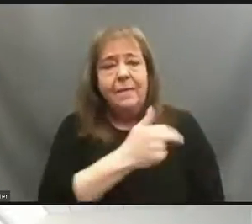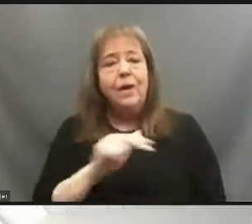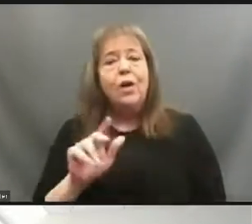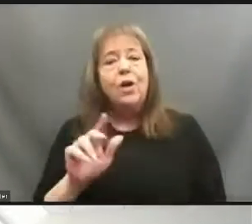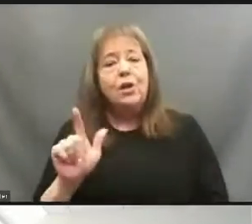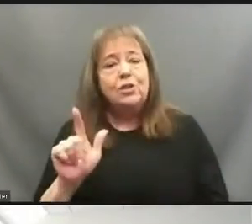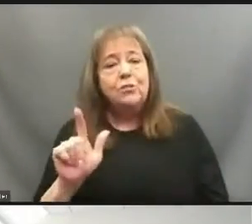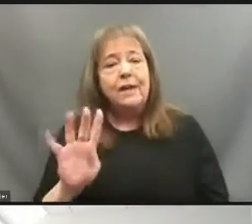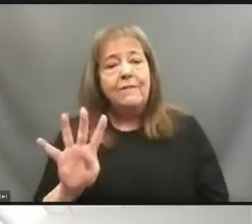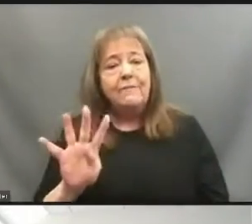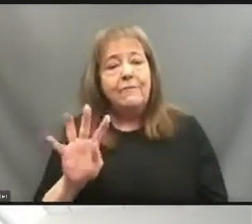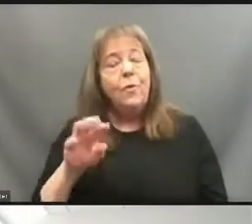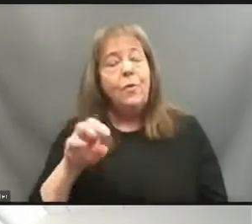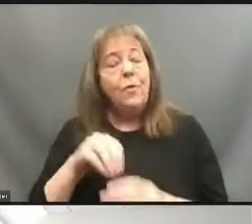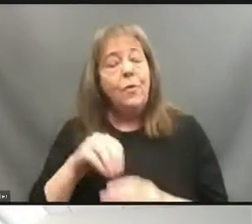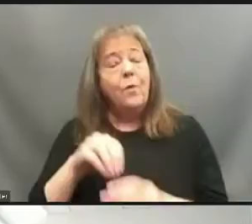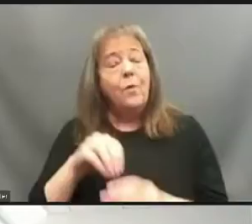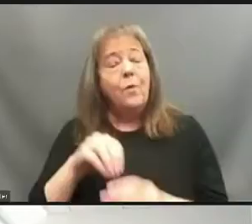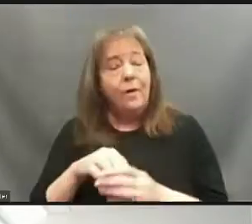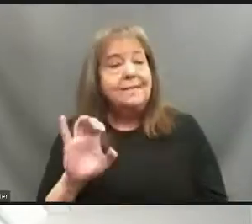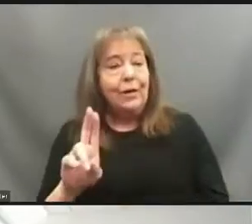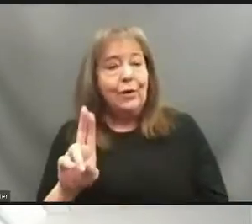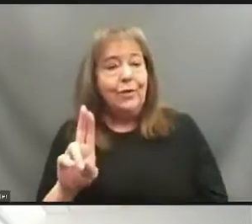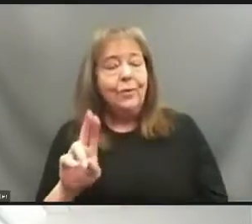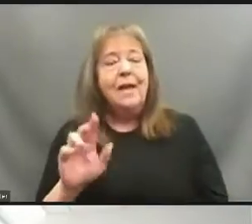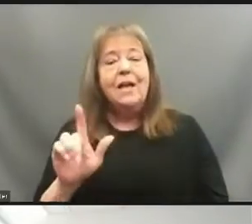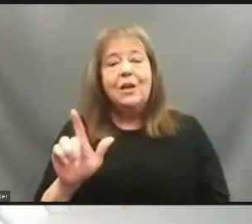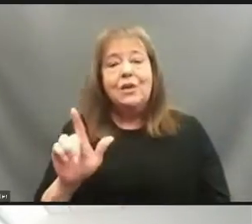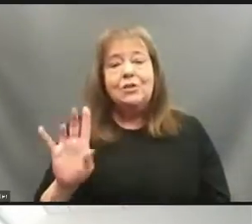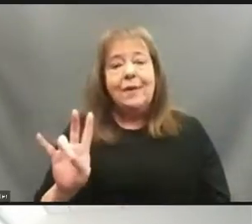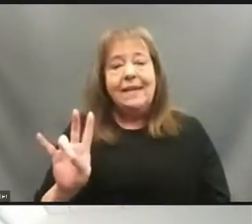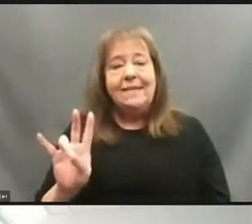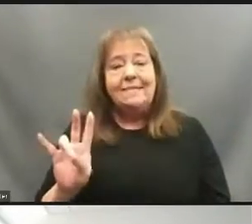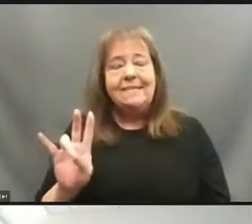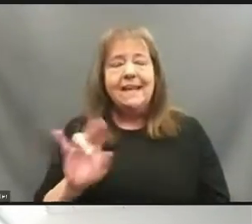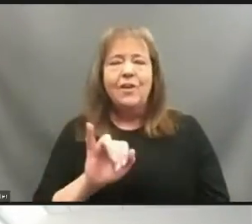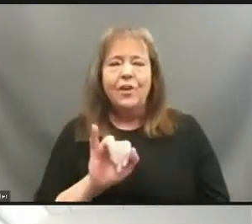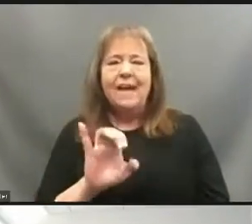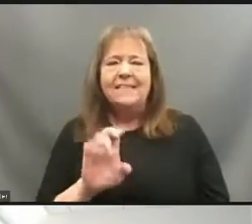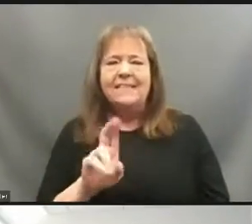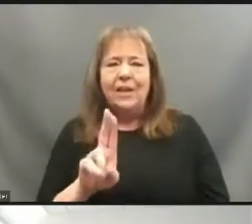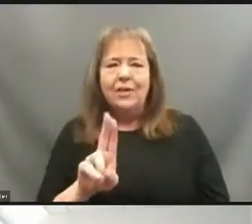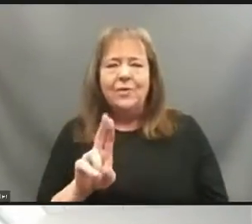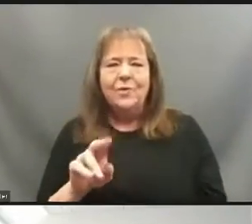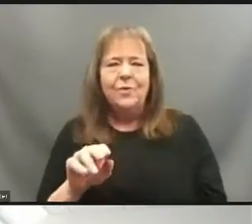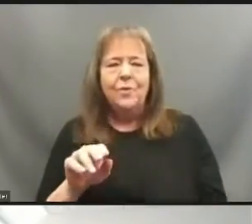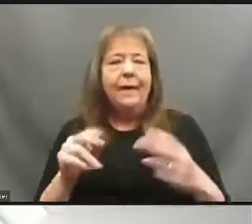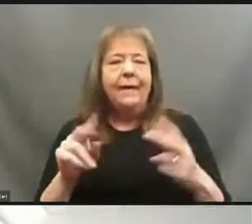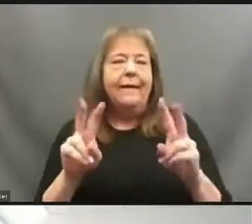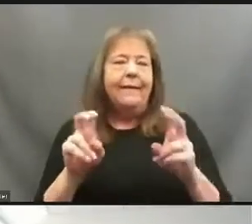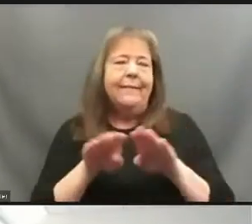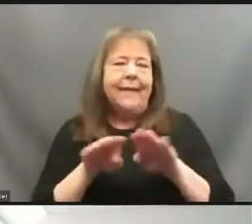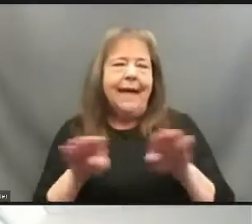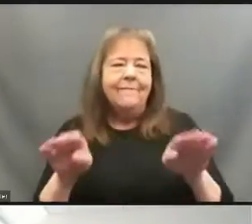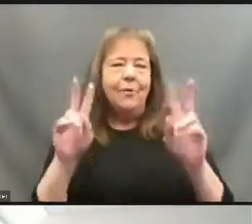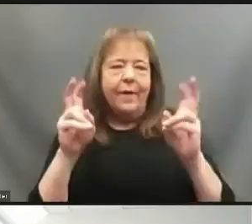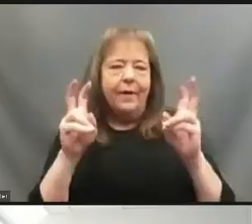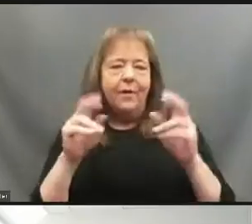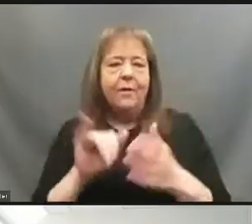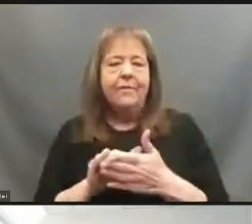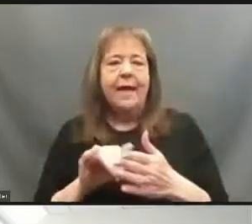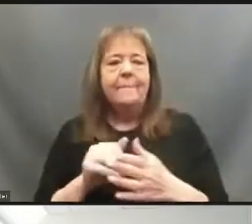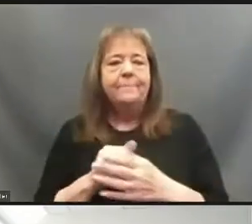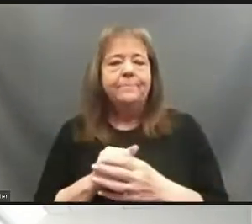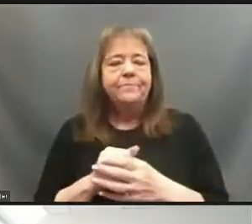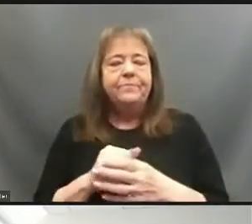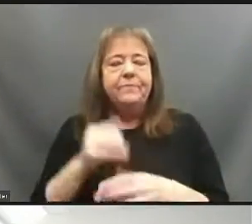24 are in the ICU proper, 27 are ICU level, 3 of them are in our intermediate care unit. And because of